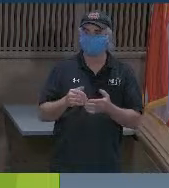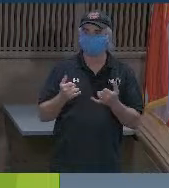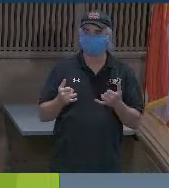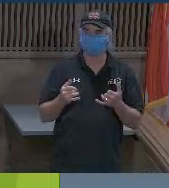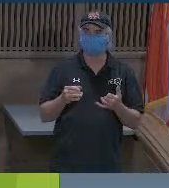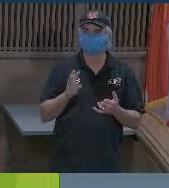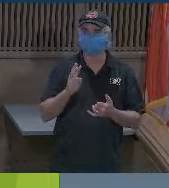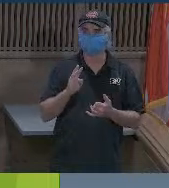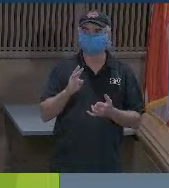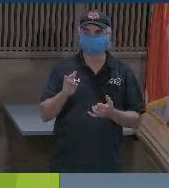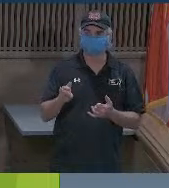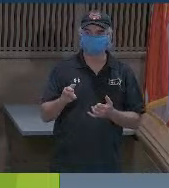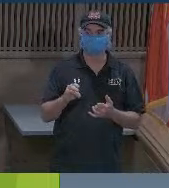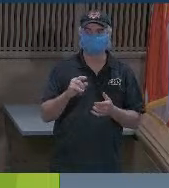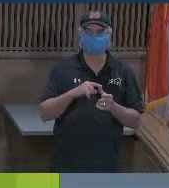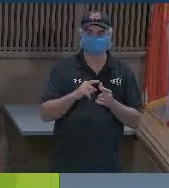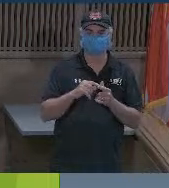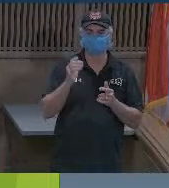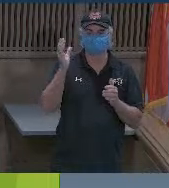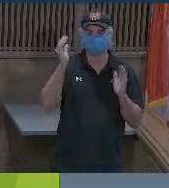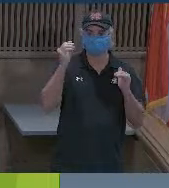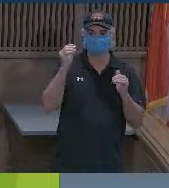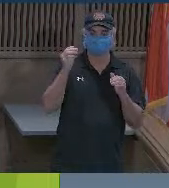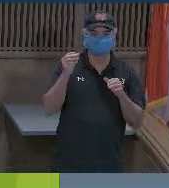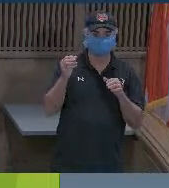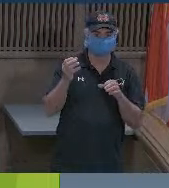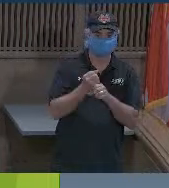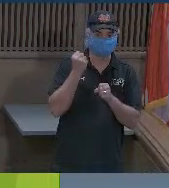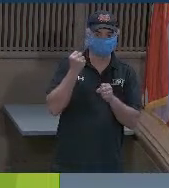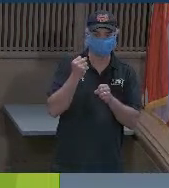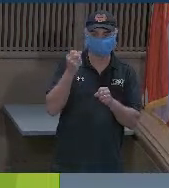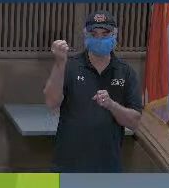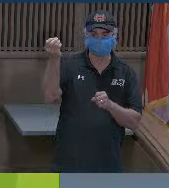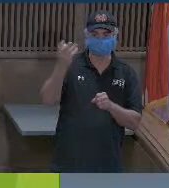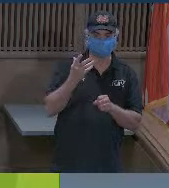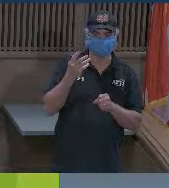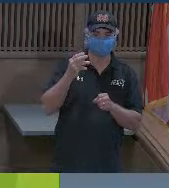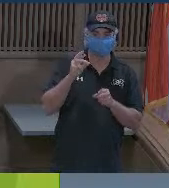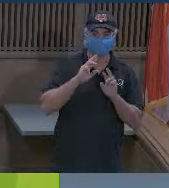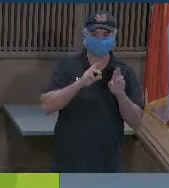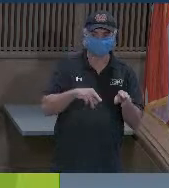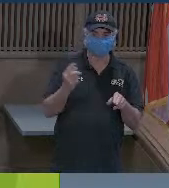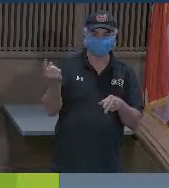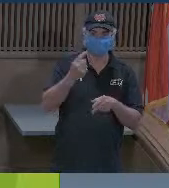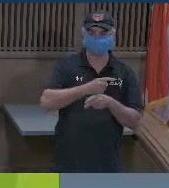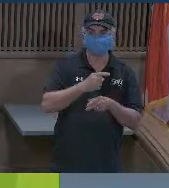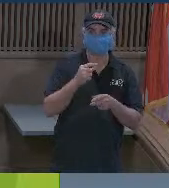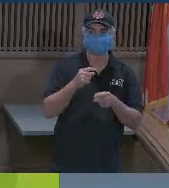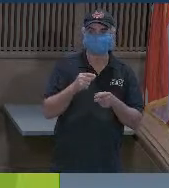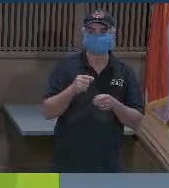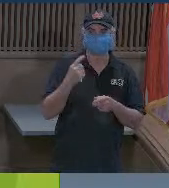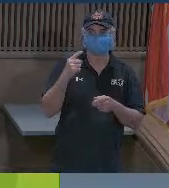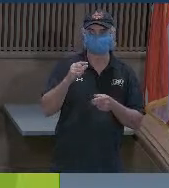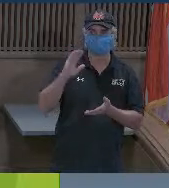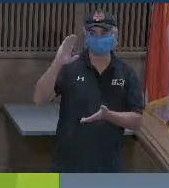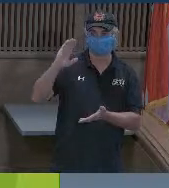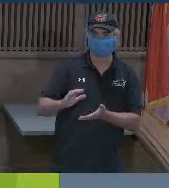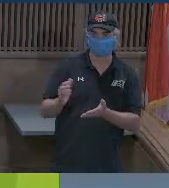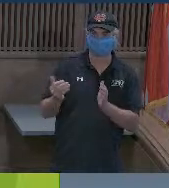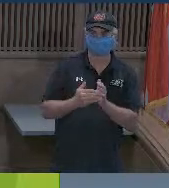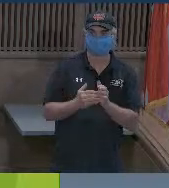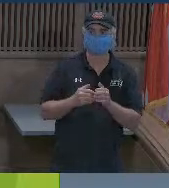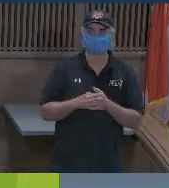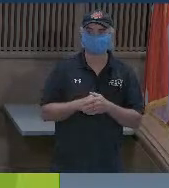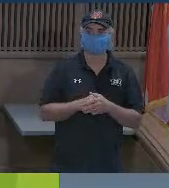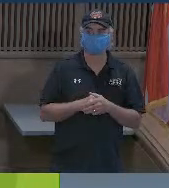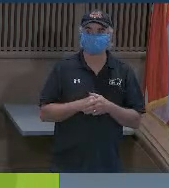67, and hopefully we're back down on the trend to getting the numbers below 30 again. This